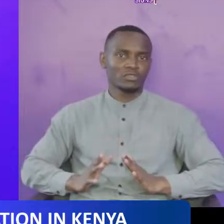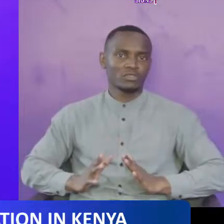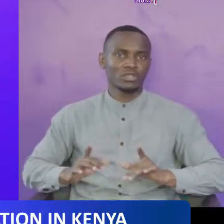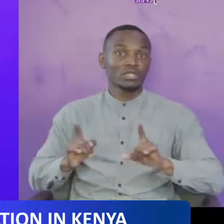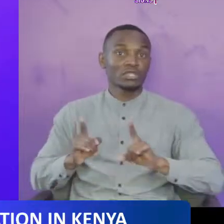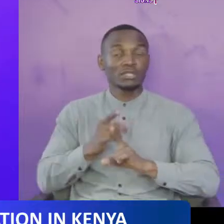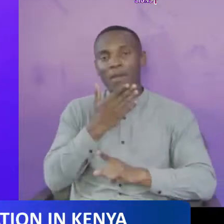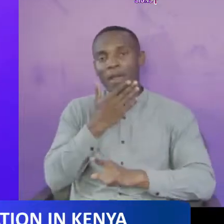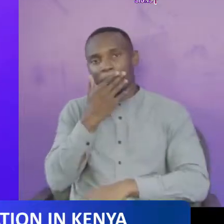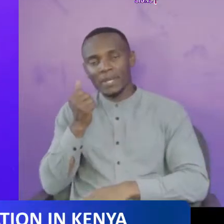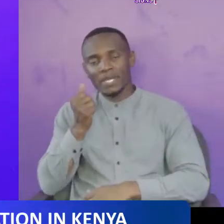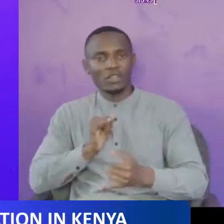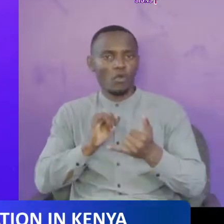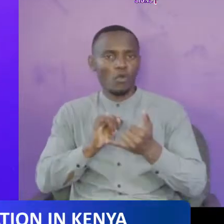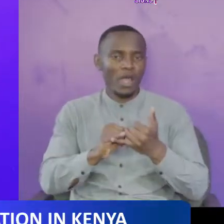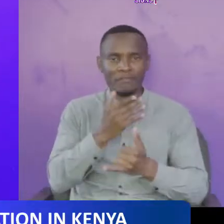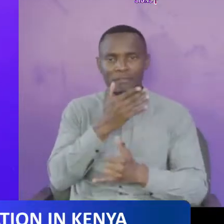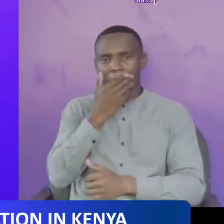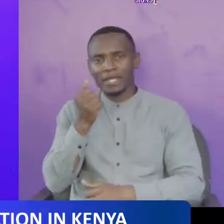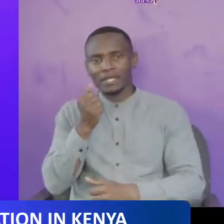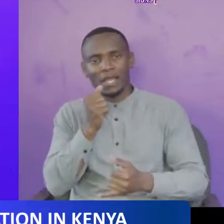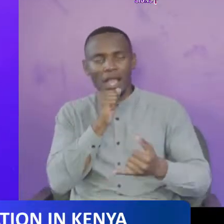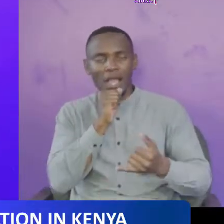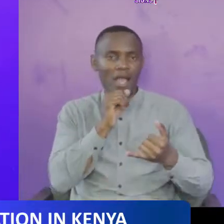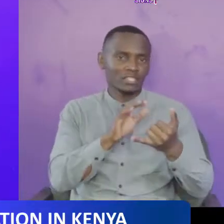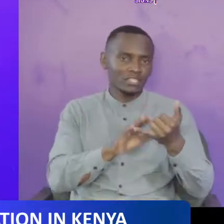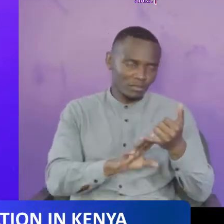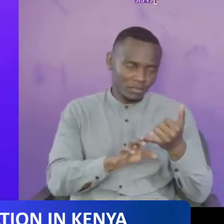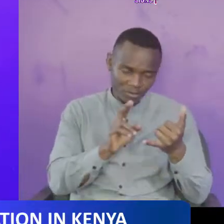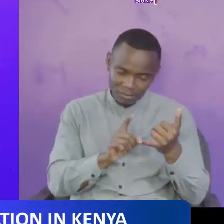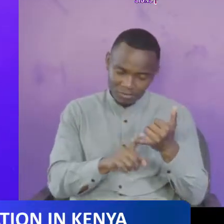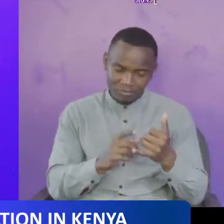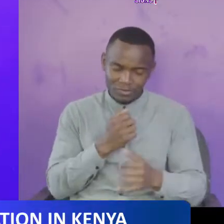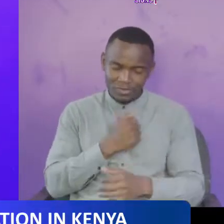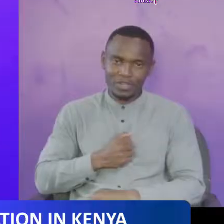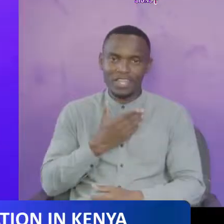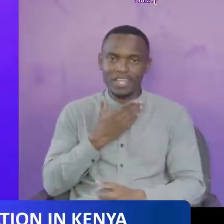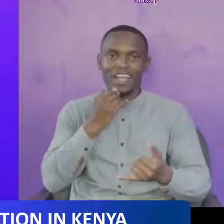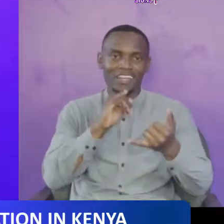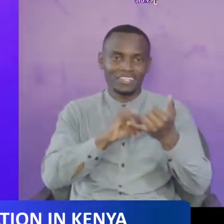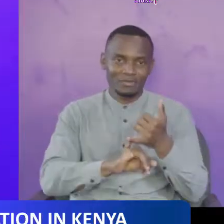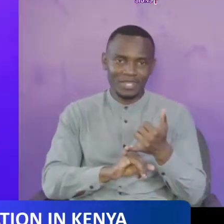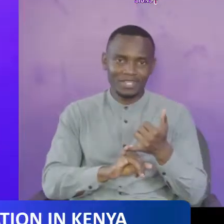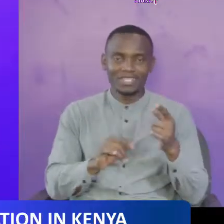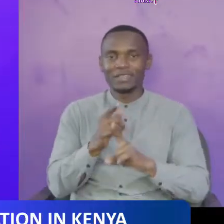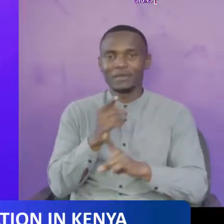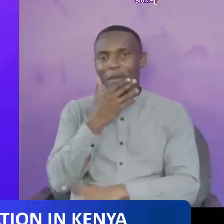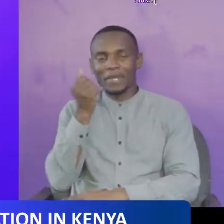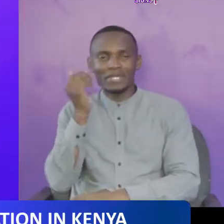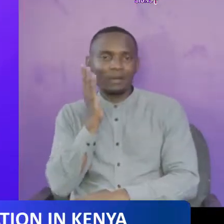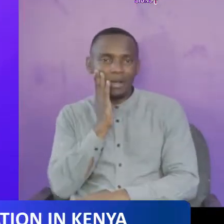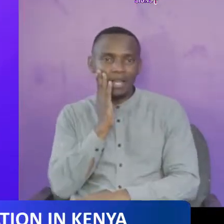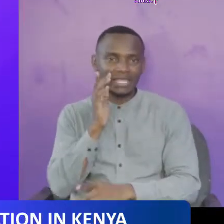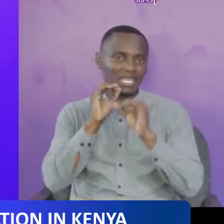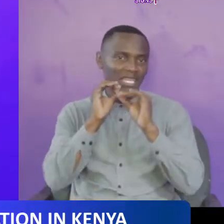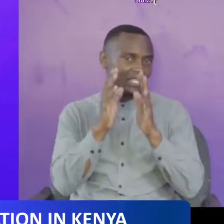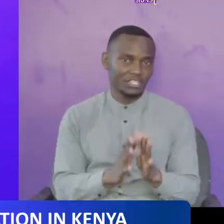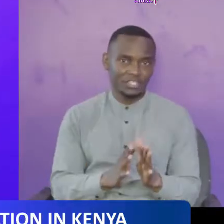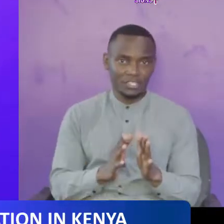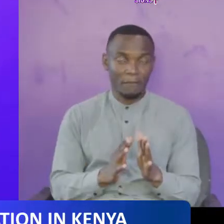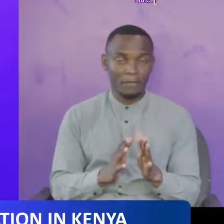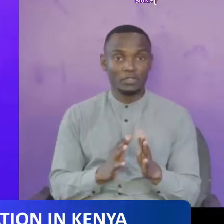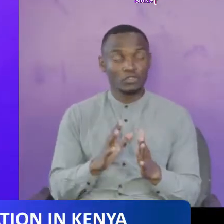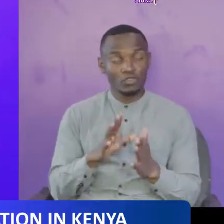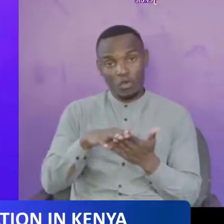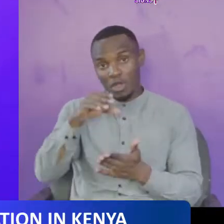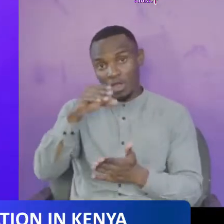wife, a better husband, a better mother, a better father, a better teacher. So discovering that